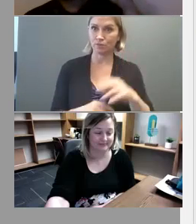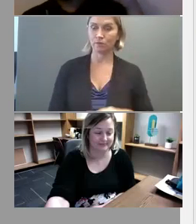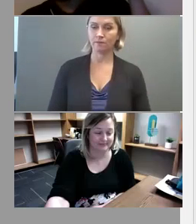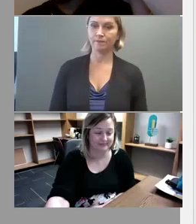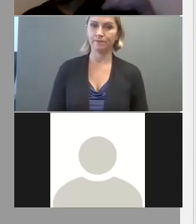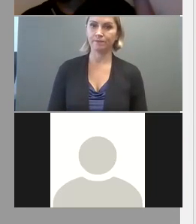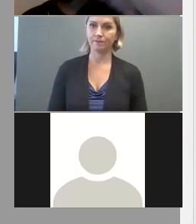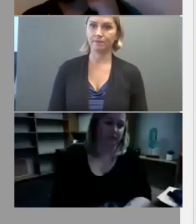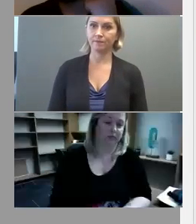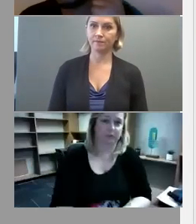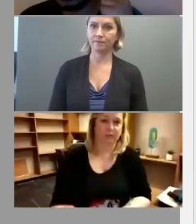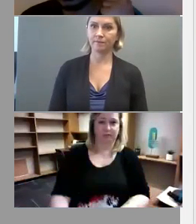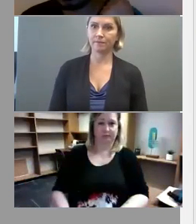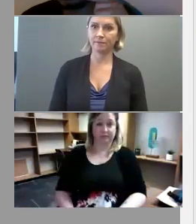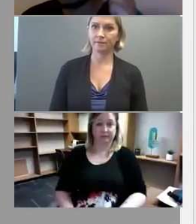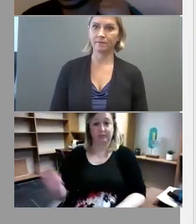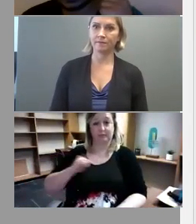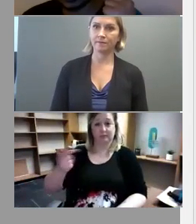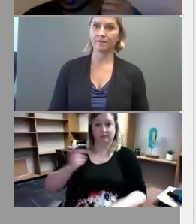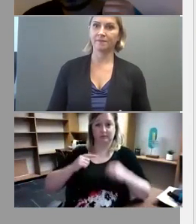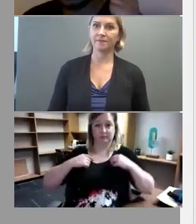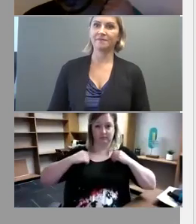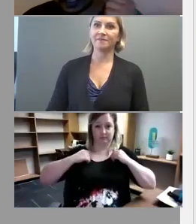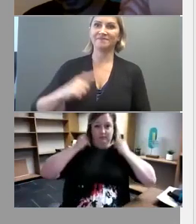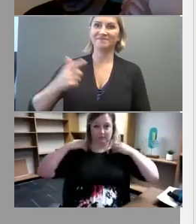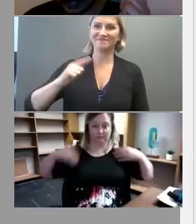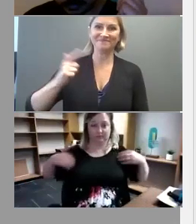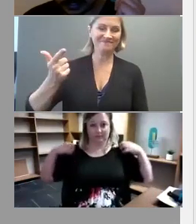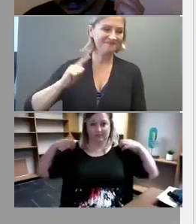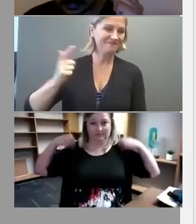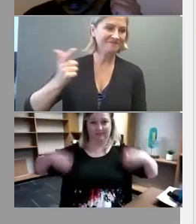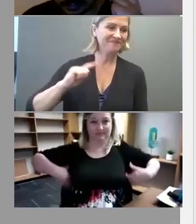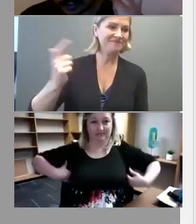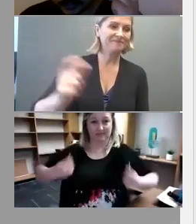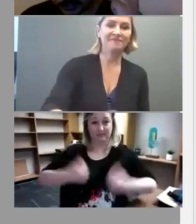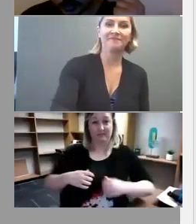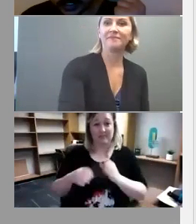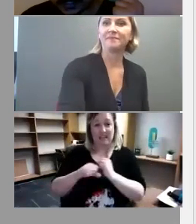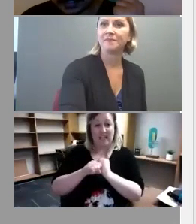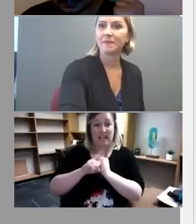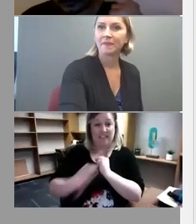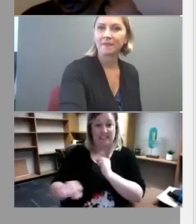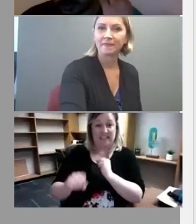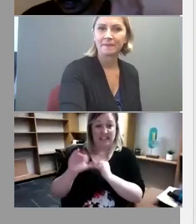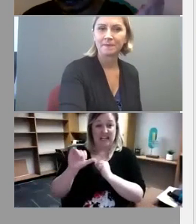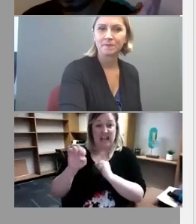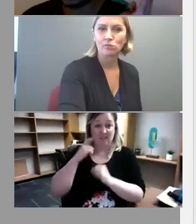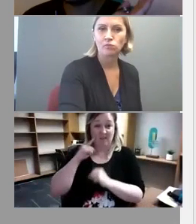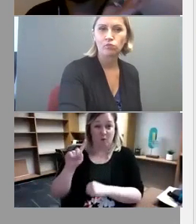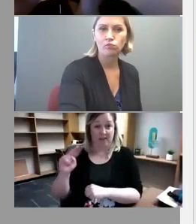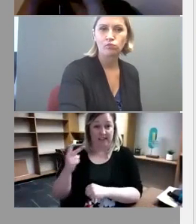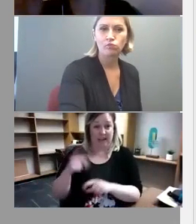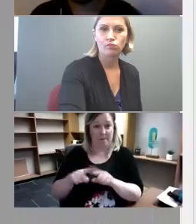There is an extended case for case 2, but we will come to that in a second. You will notice that for all